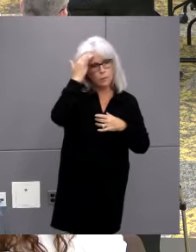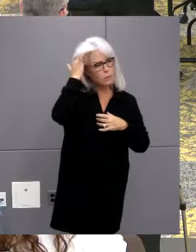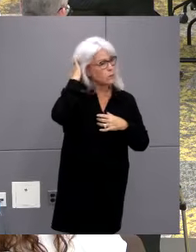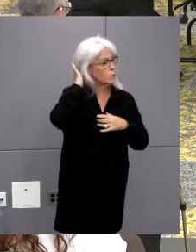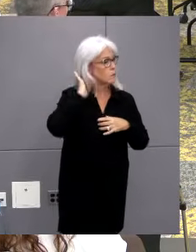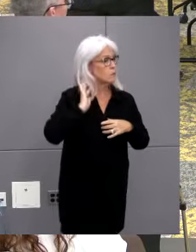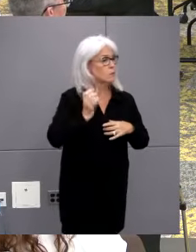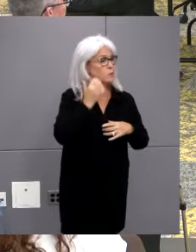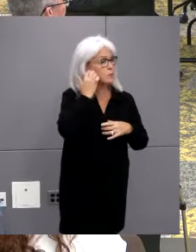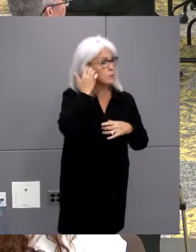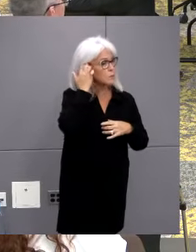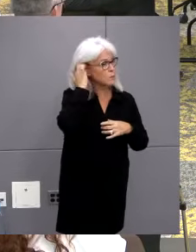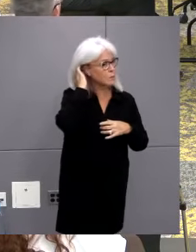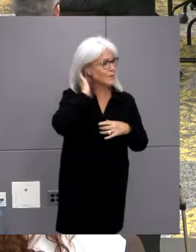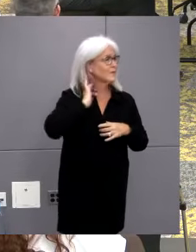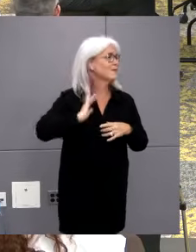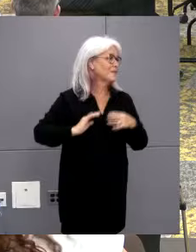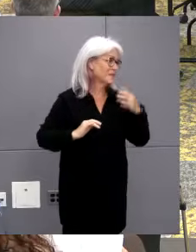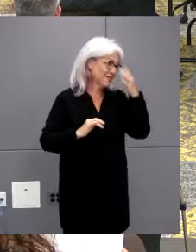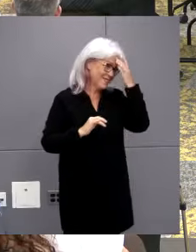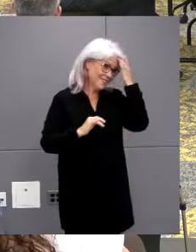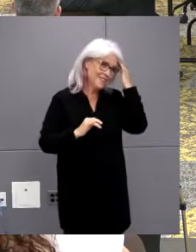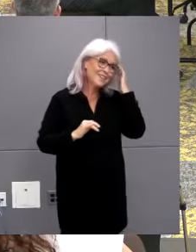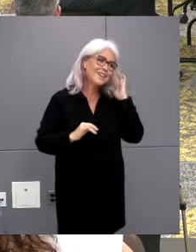Suspend the rules to allow him to talk. No, I'm just kidding.